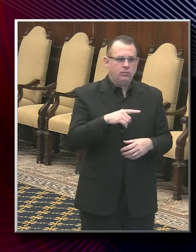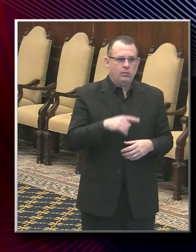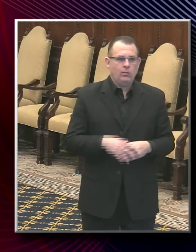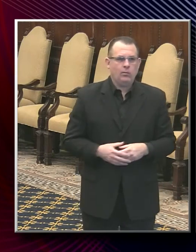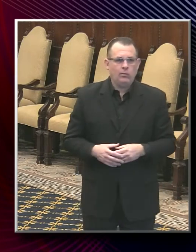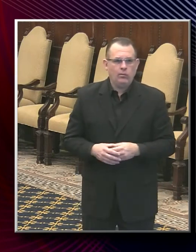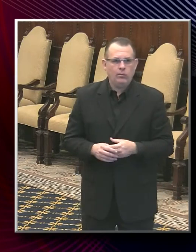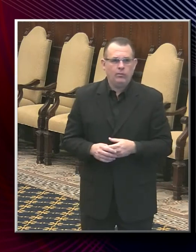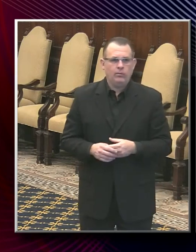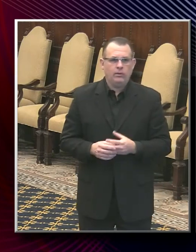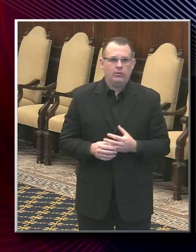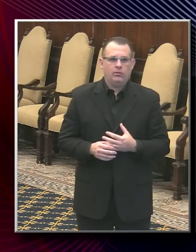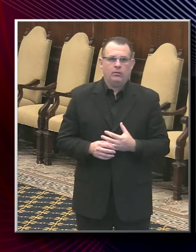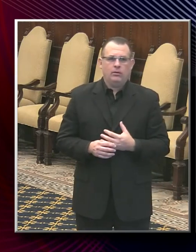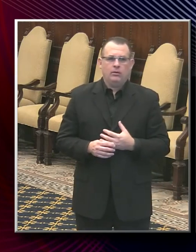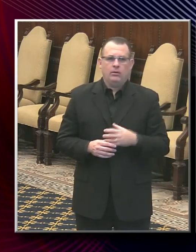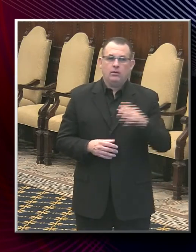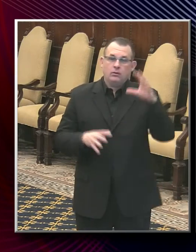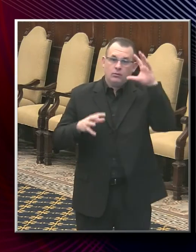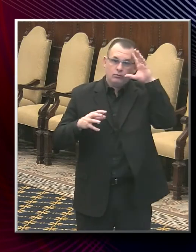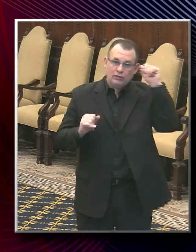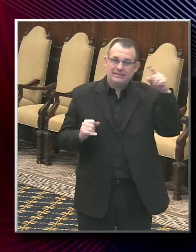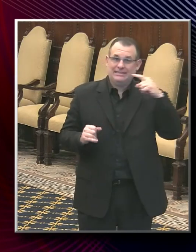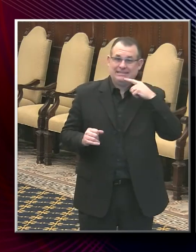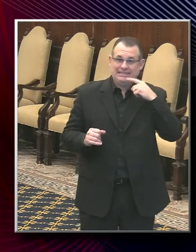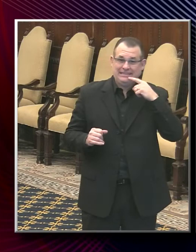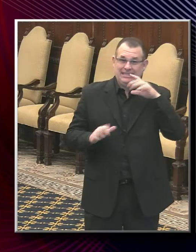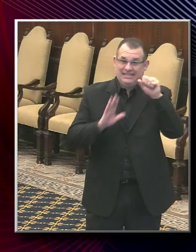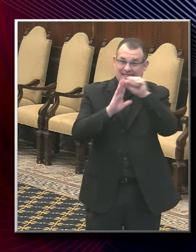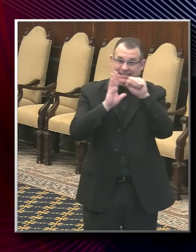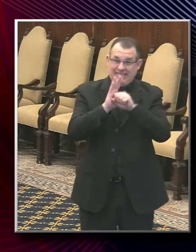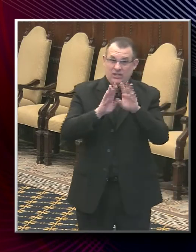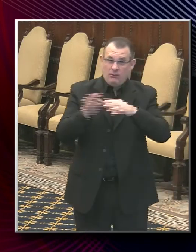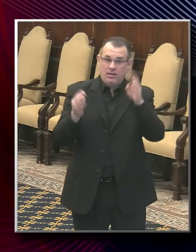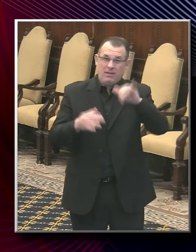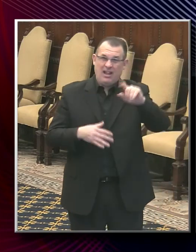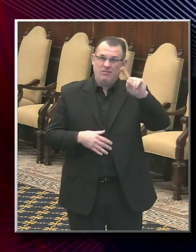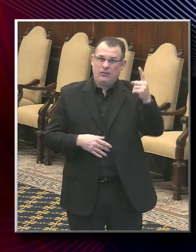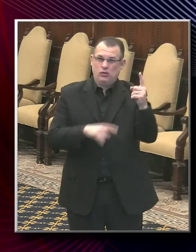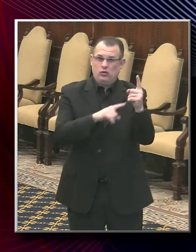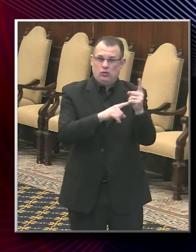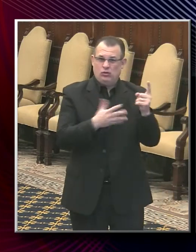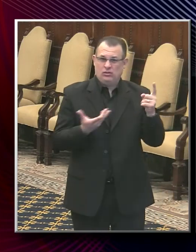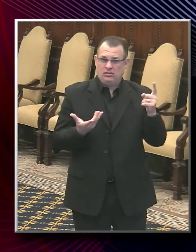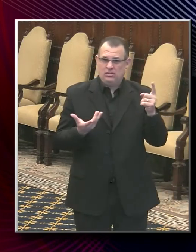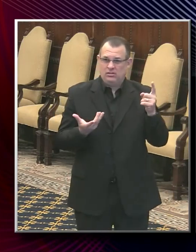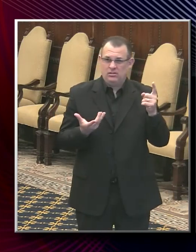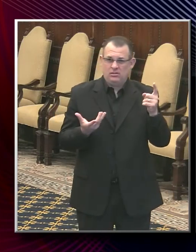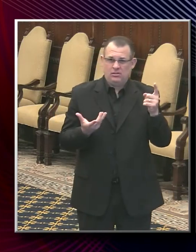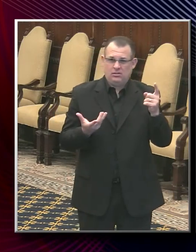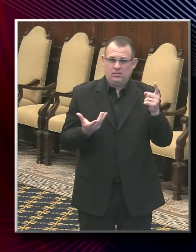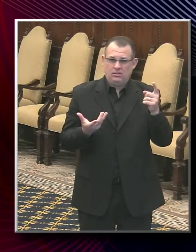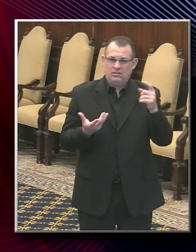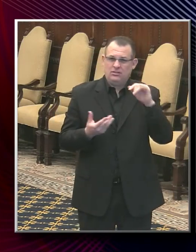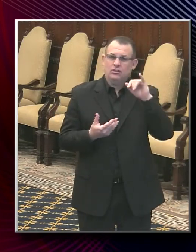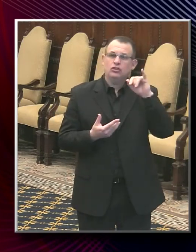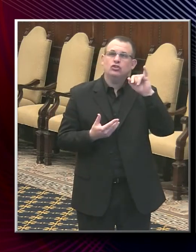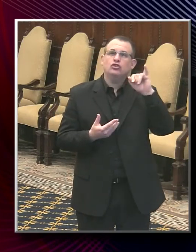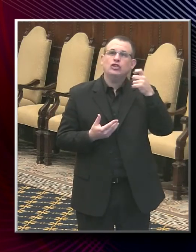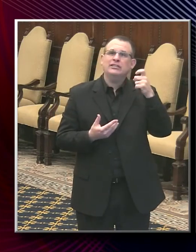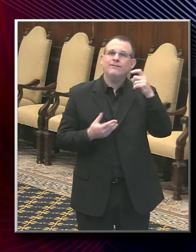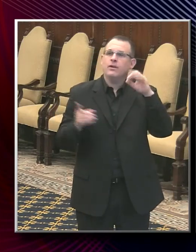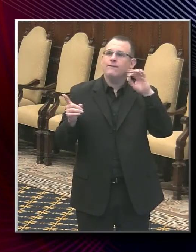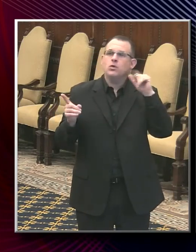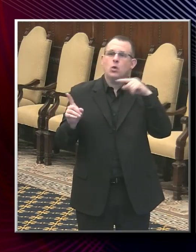Considering the fact that the president had said that many states can open by May 1st, and there are some, at least Jacksonville, Florida beaches there will be opening, I think,